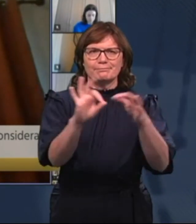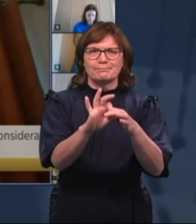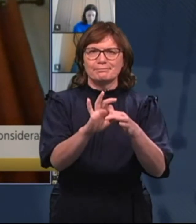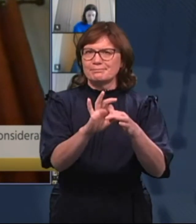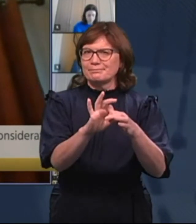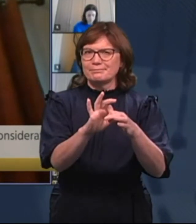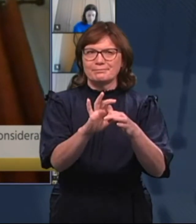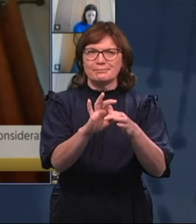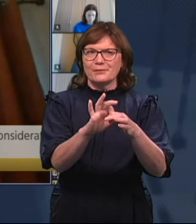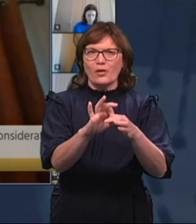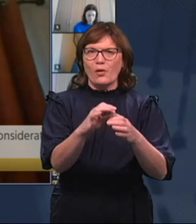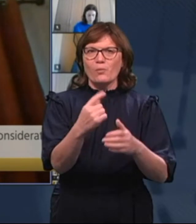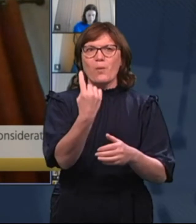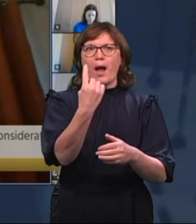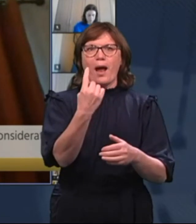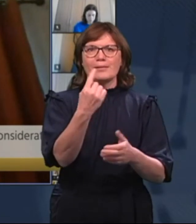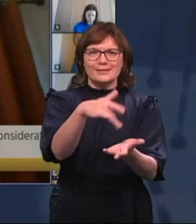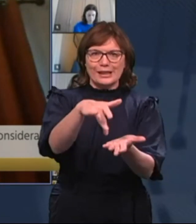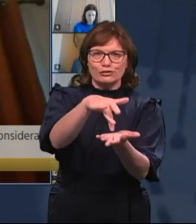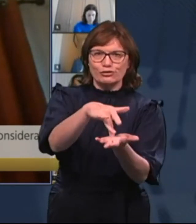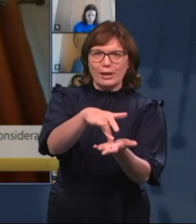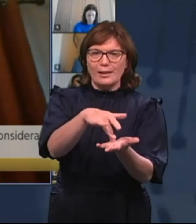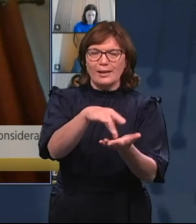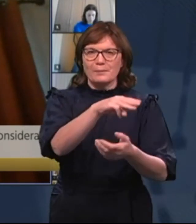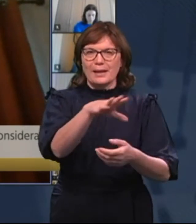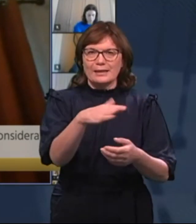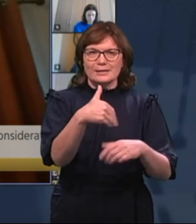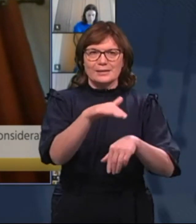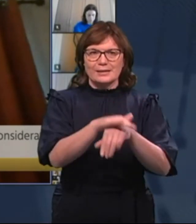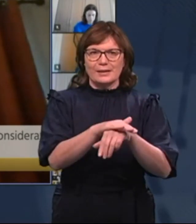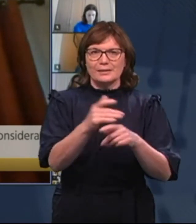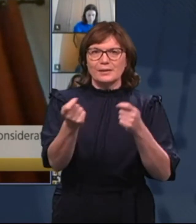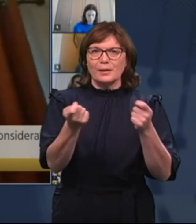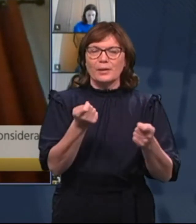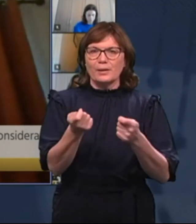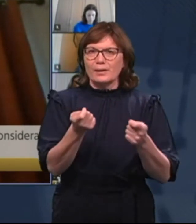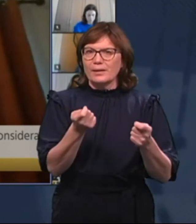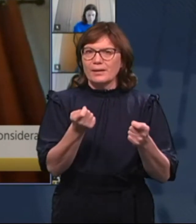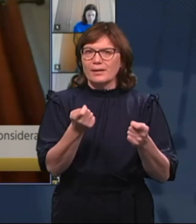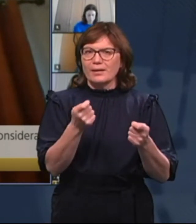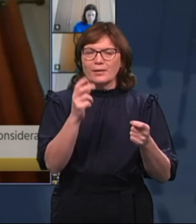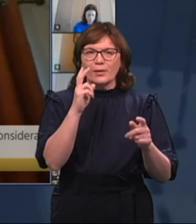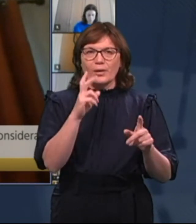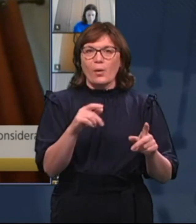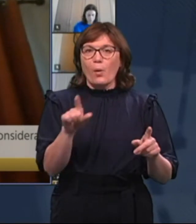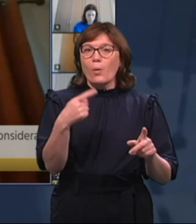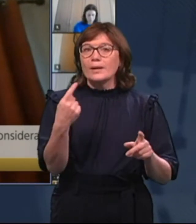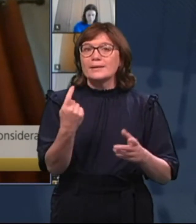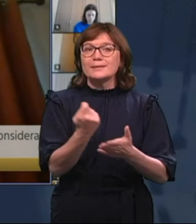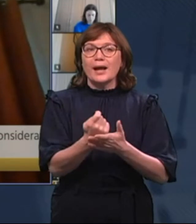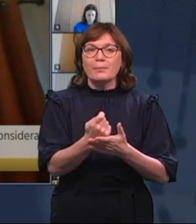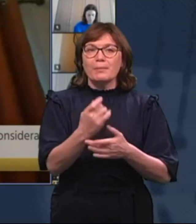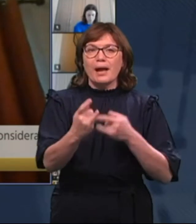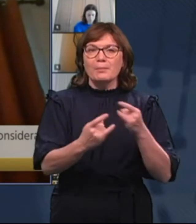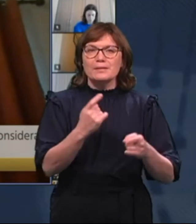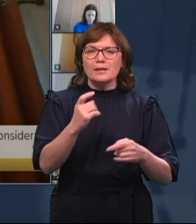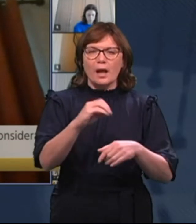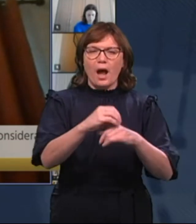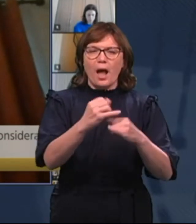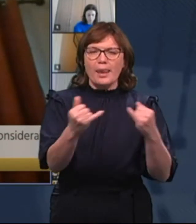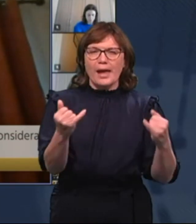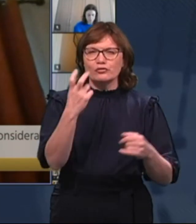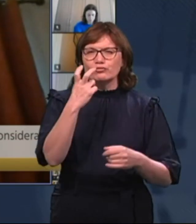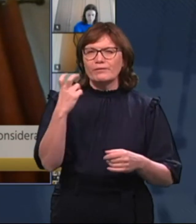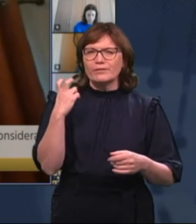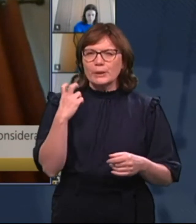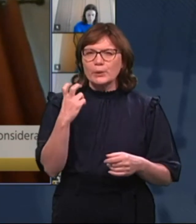place. And the only time we get to discuss in one place is we have a review. And as I've said, we've had the online reviews, which are a bit